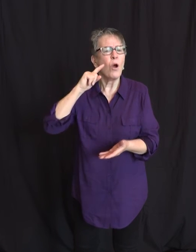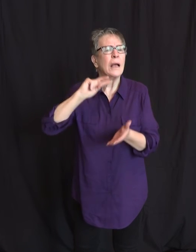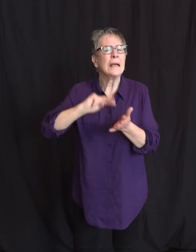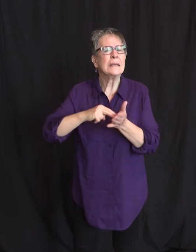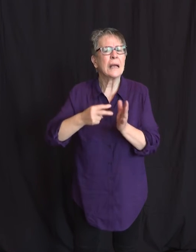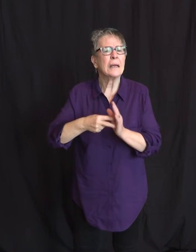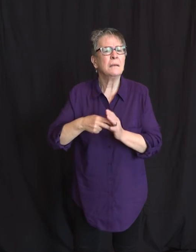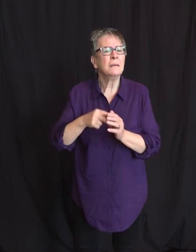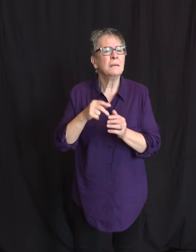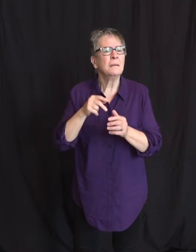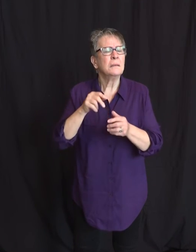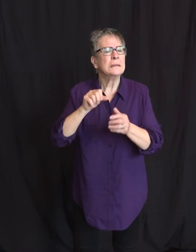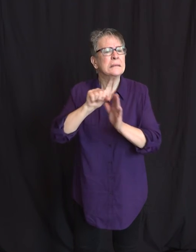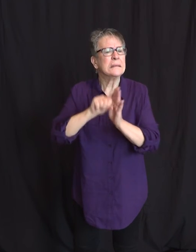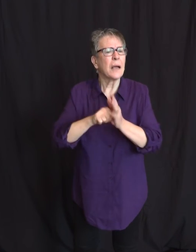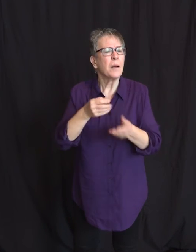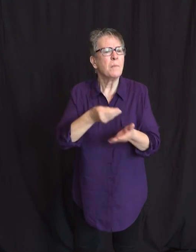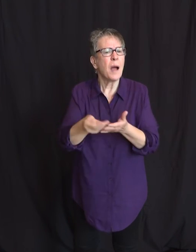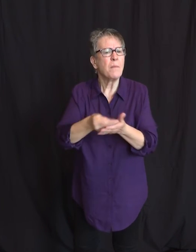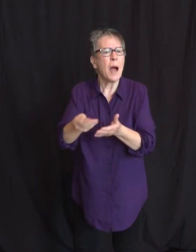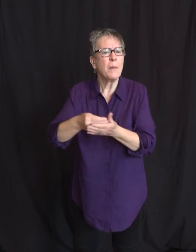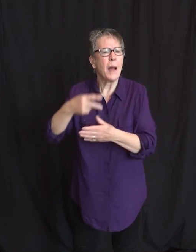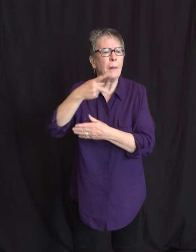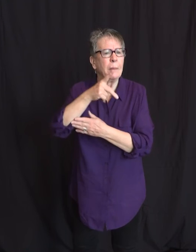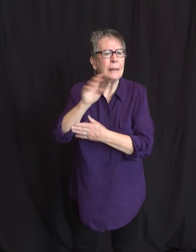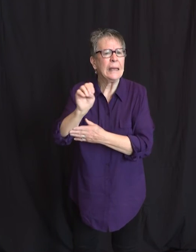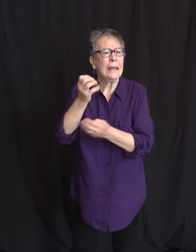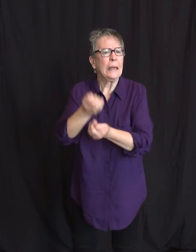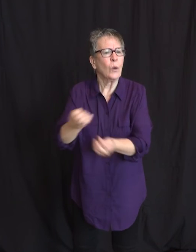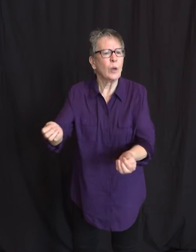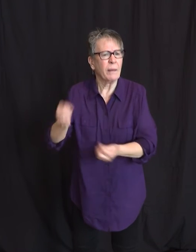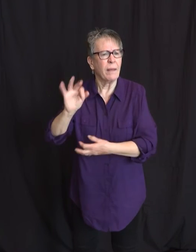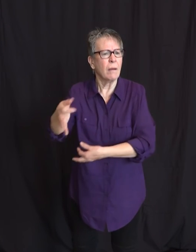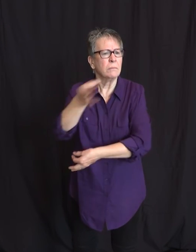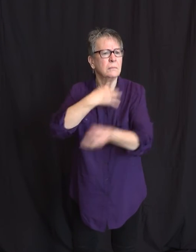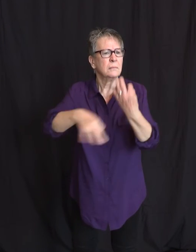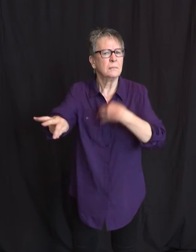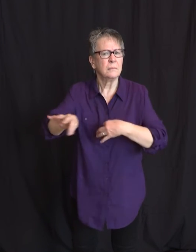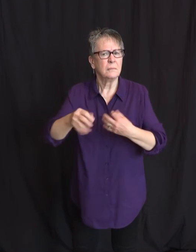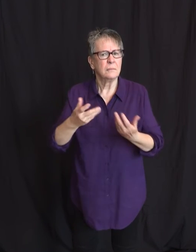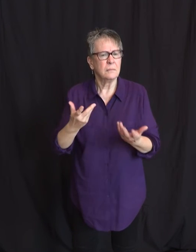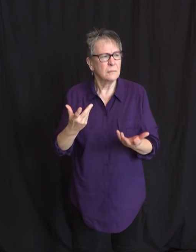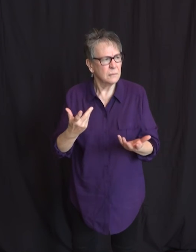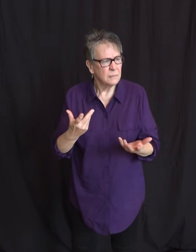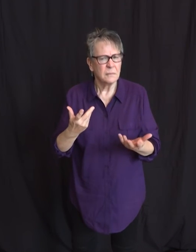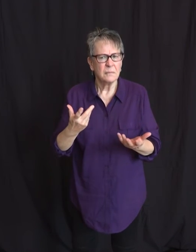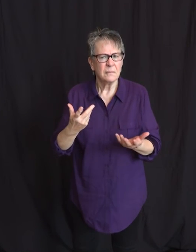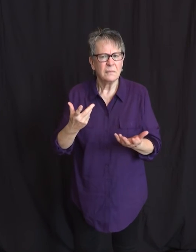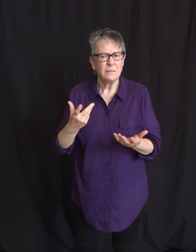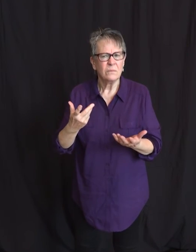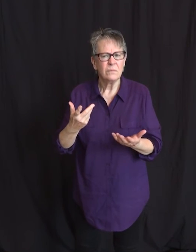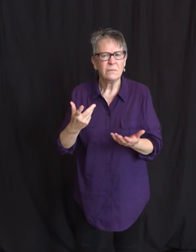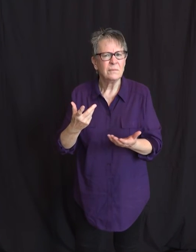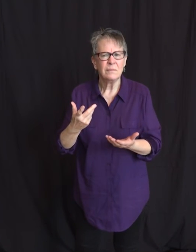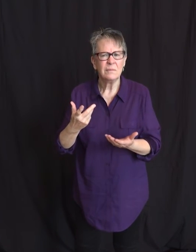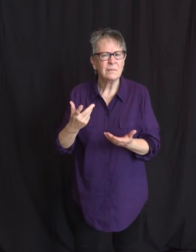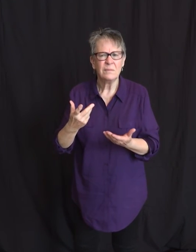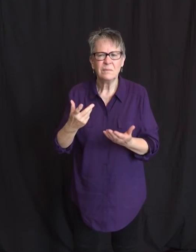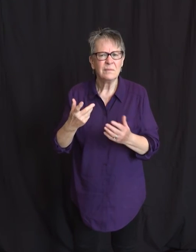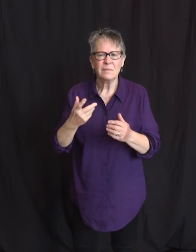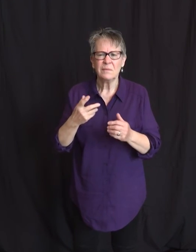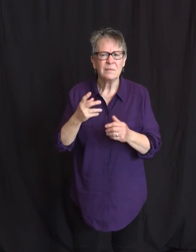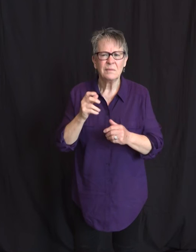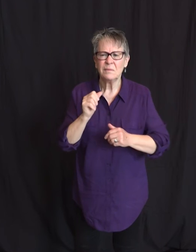government acknowledges that's coronavirus related, so they allow us to use that money for that purpose, but not to make up for the massive shortfall in